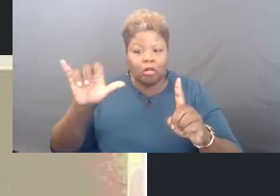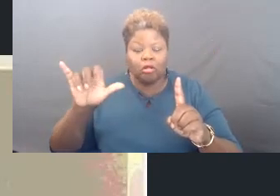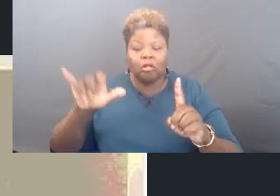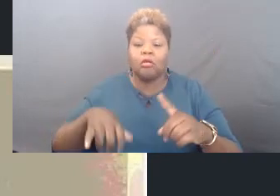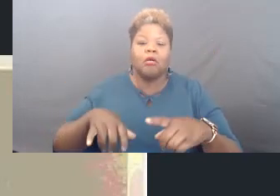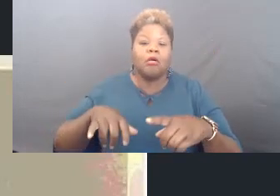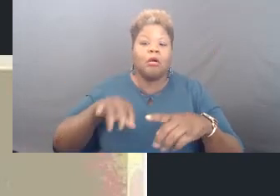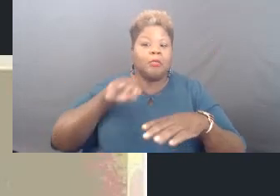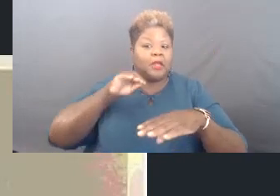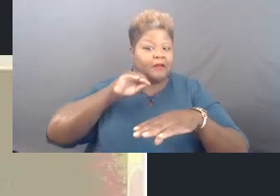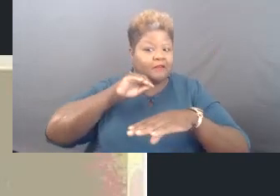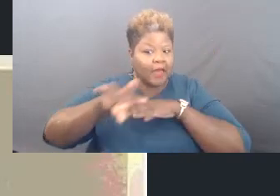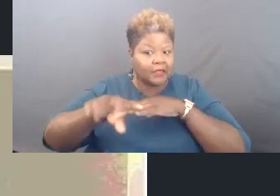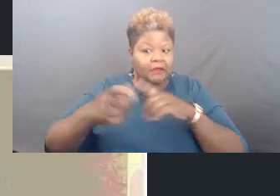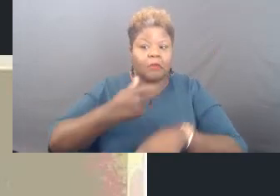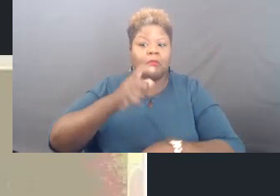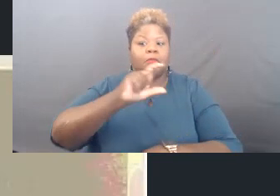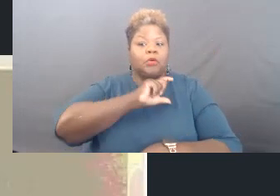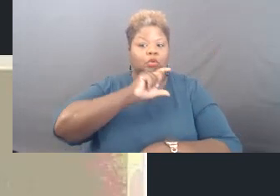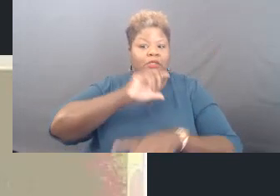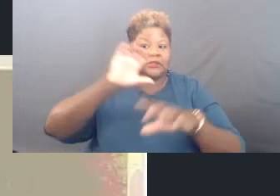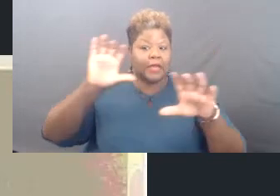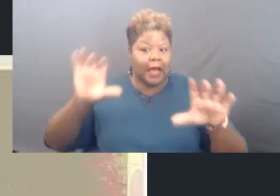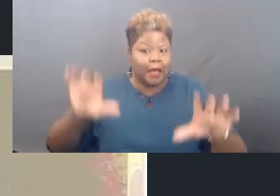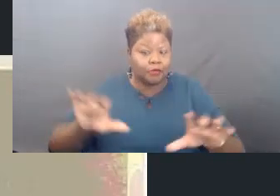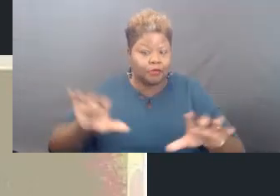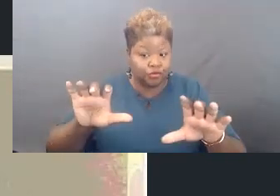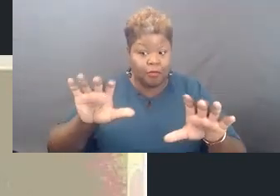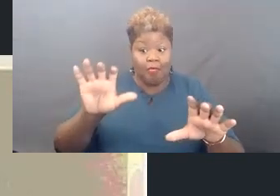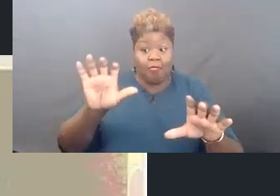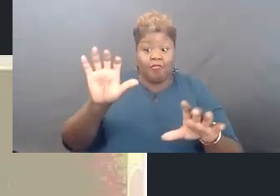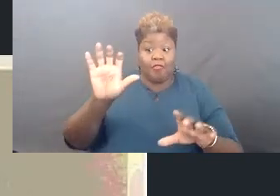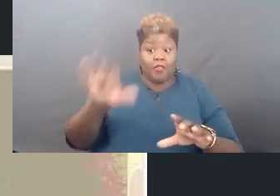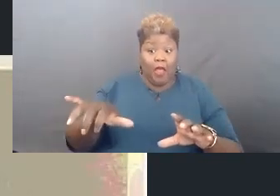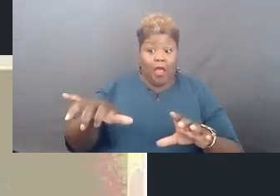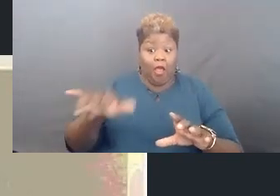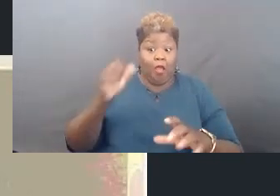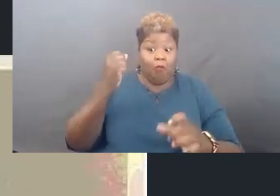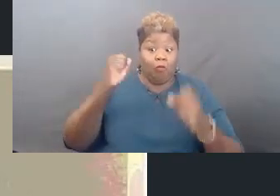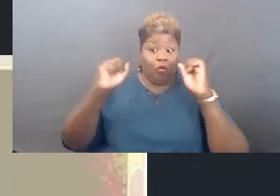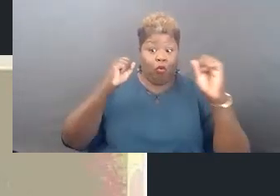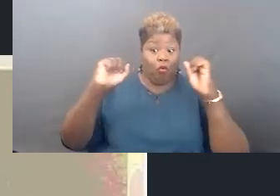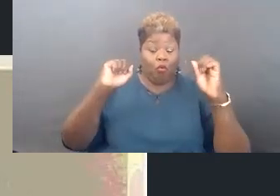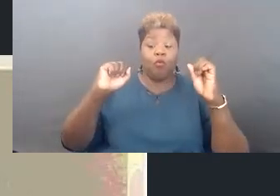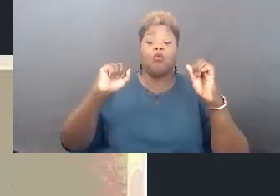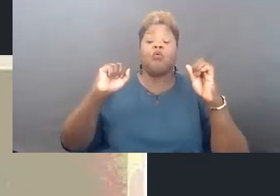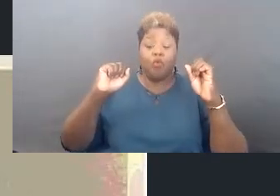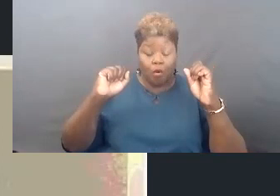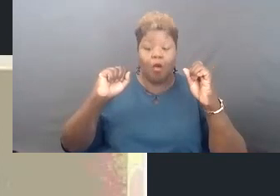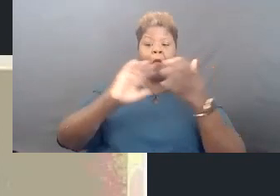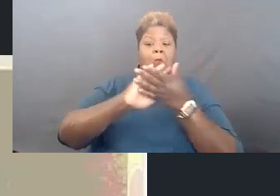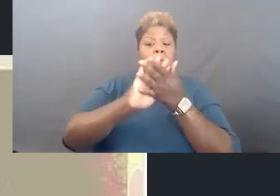affected by police action, and all of this led to